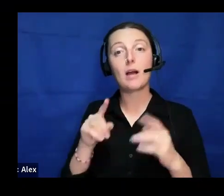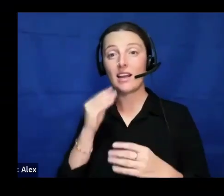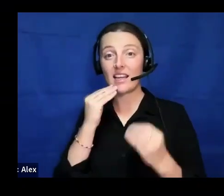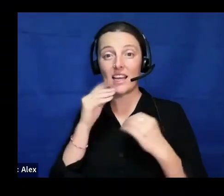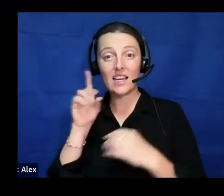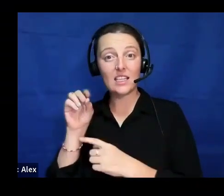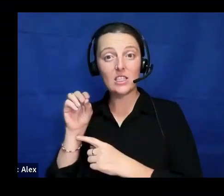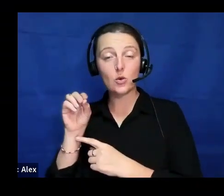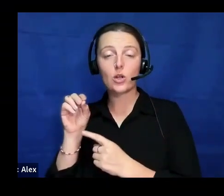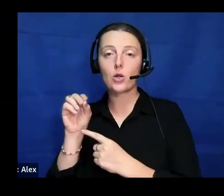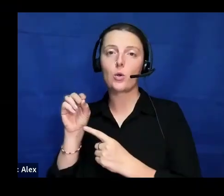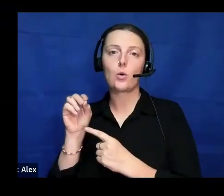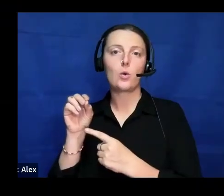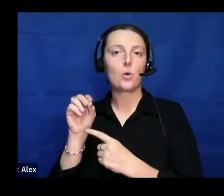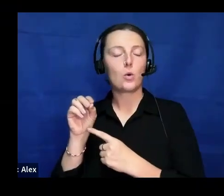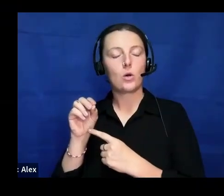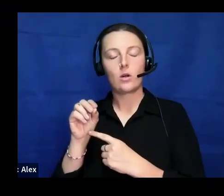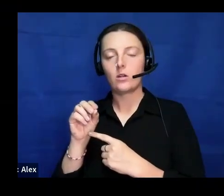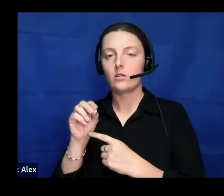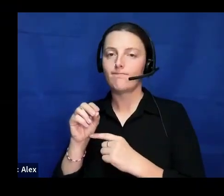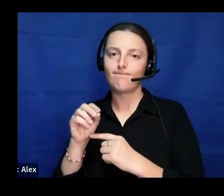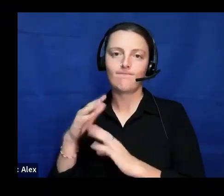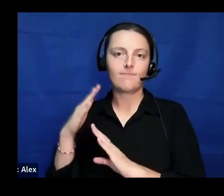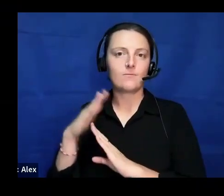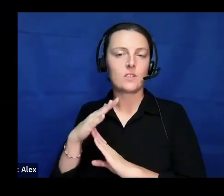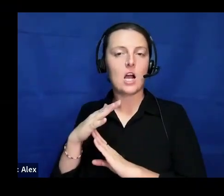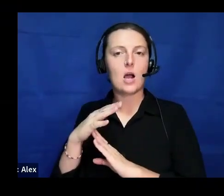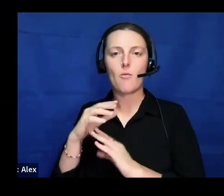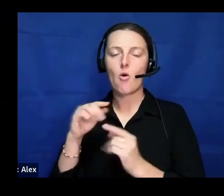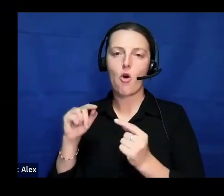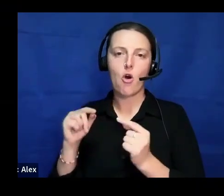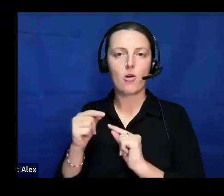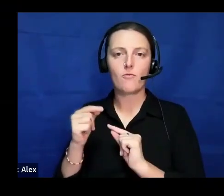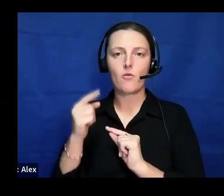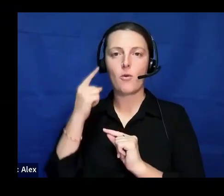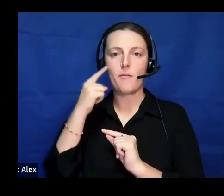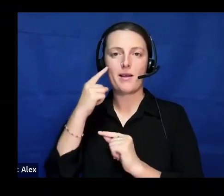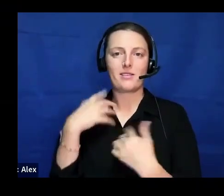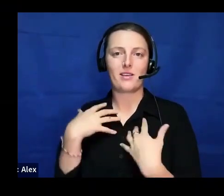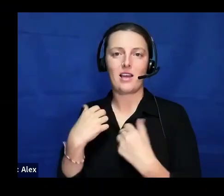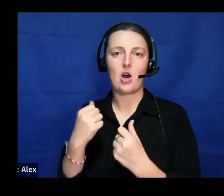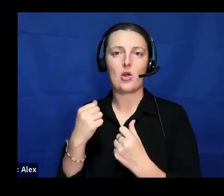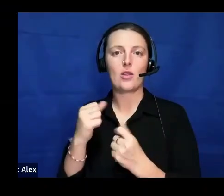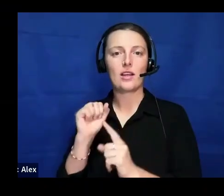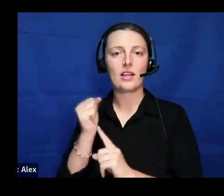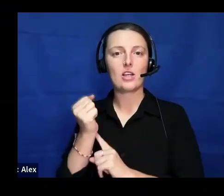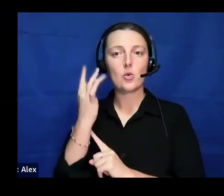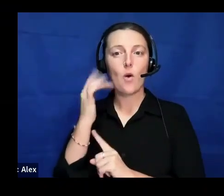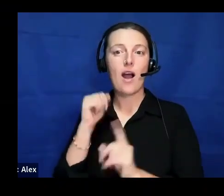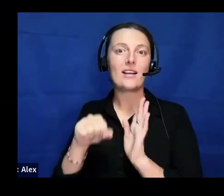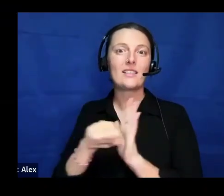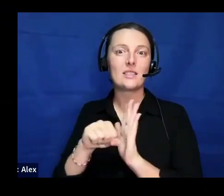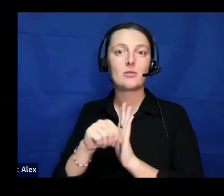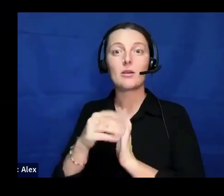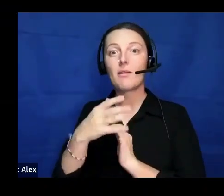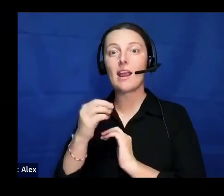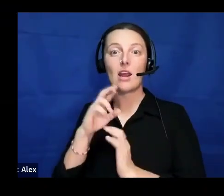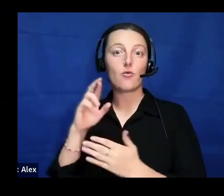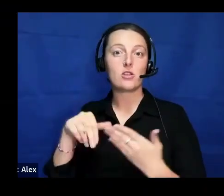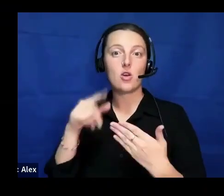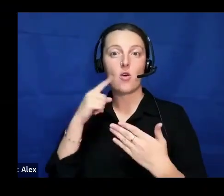most harmful mental health conditions just because of the symptoms and results that it has on the body.